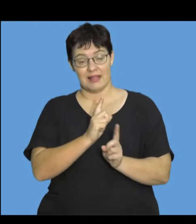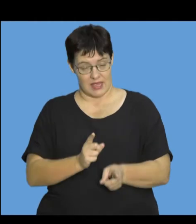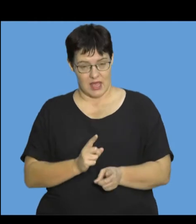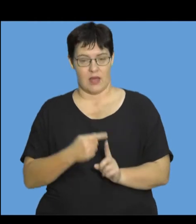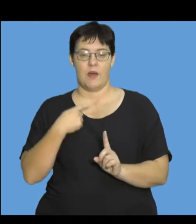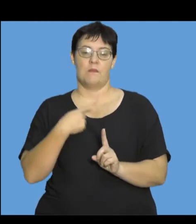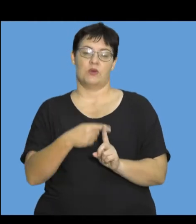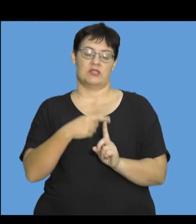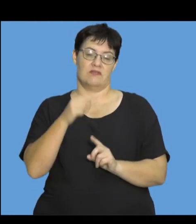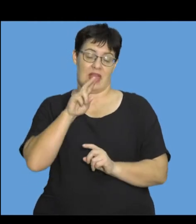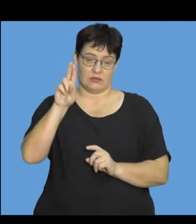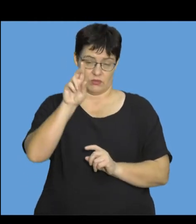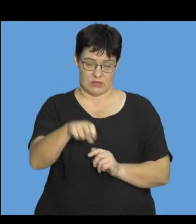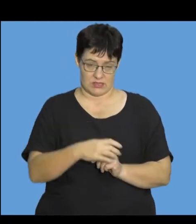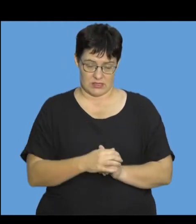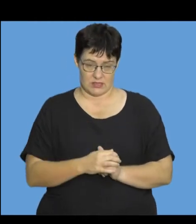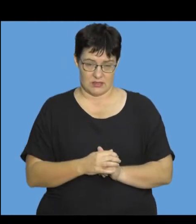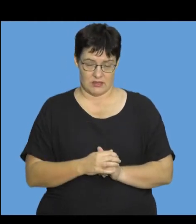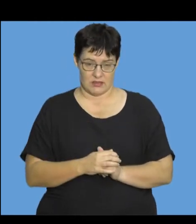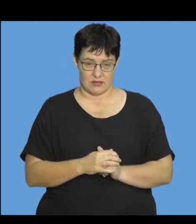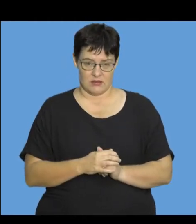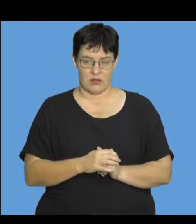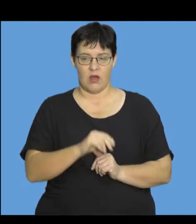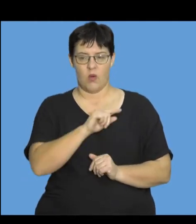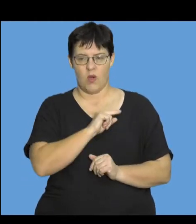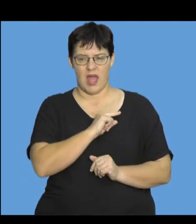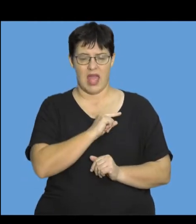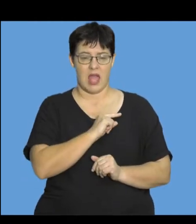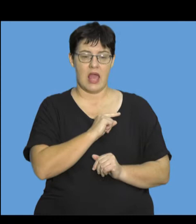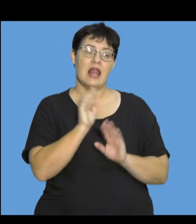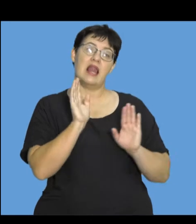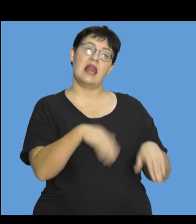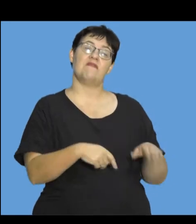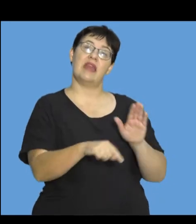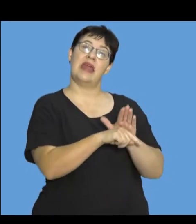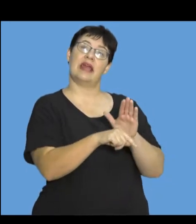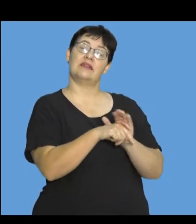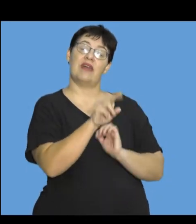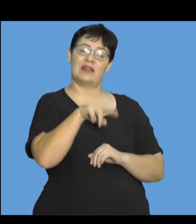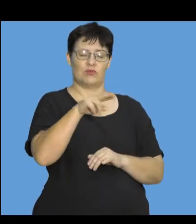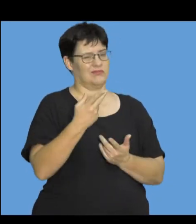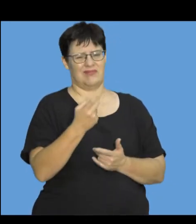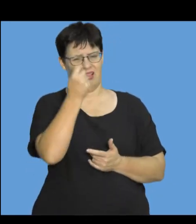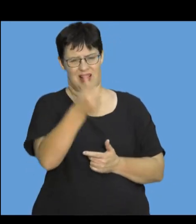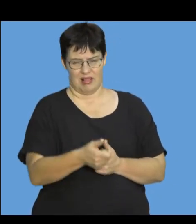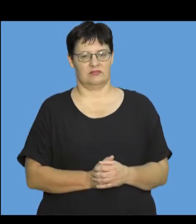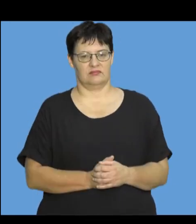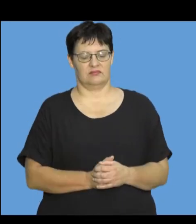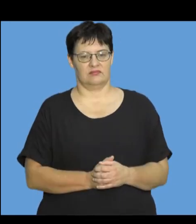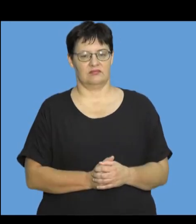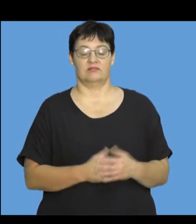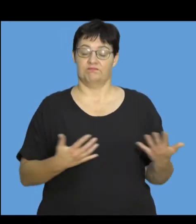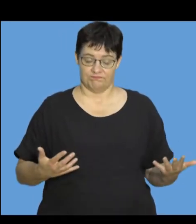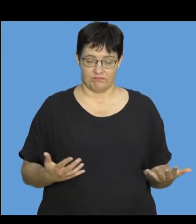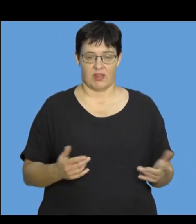answers in positive exponents, because mathematically, we hardly leave our answers as negative exponents.